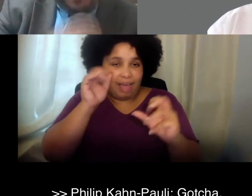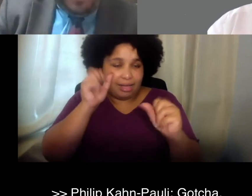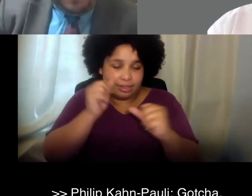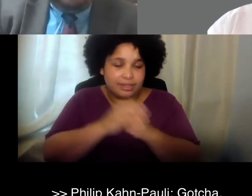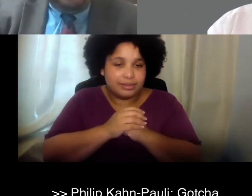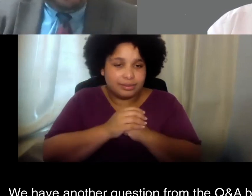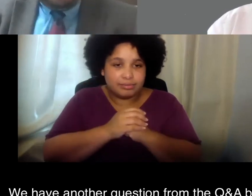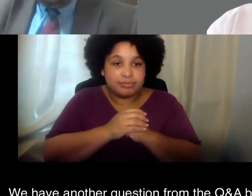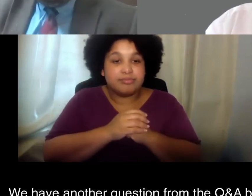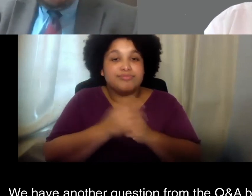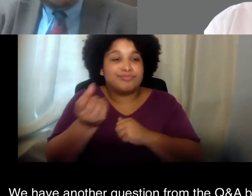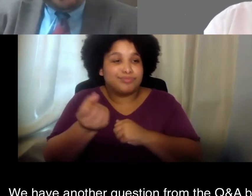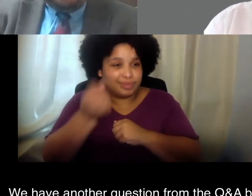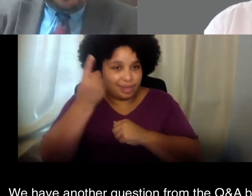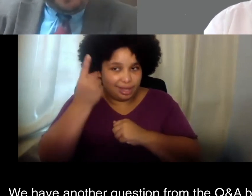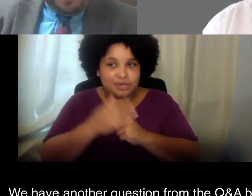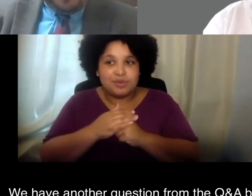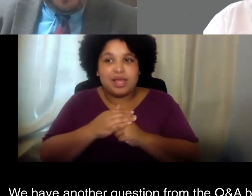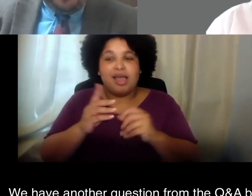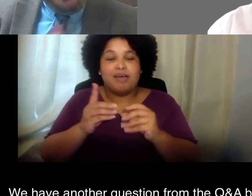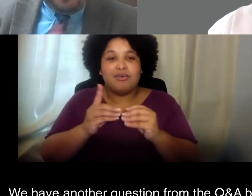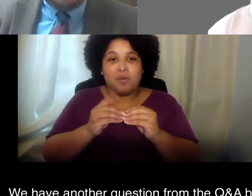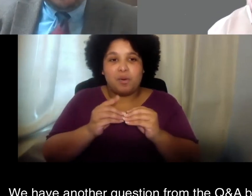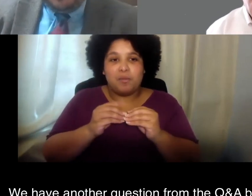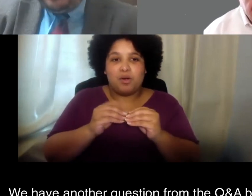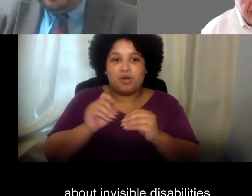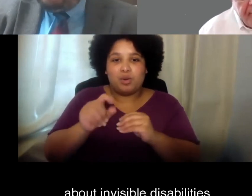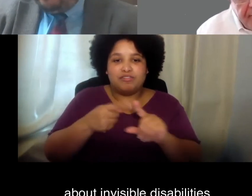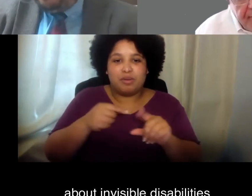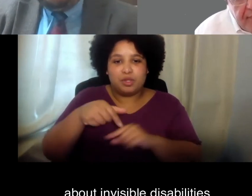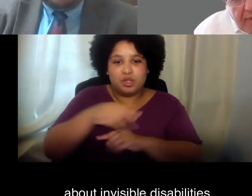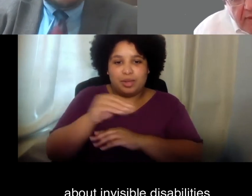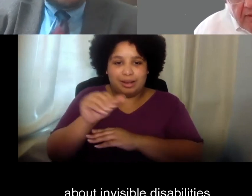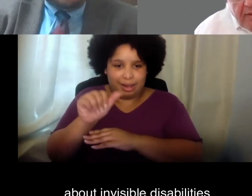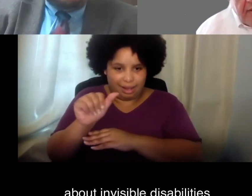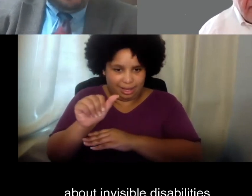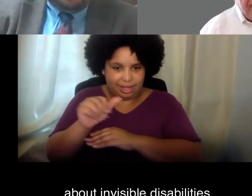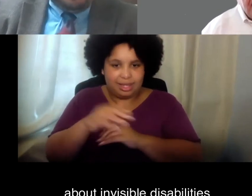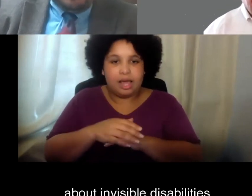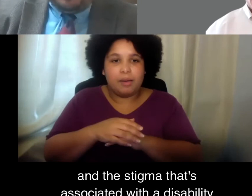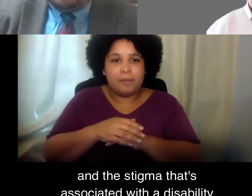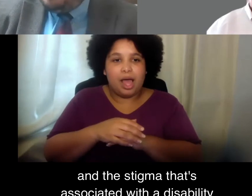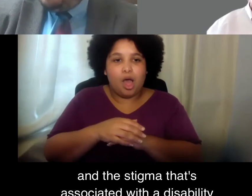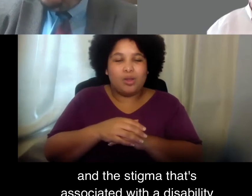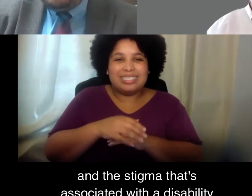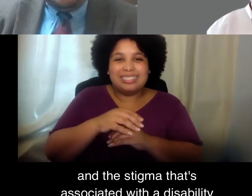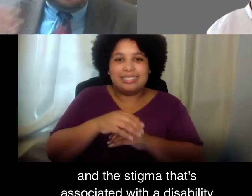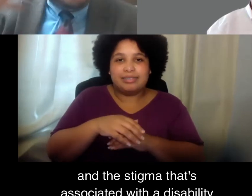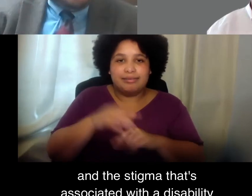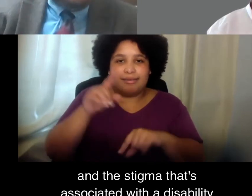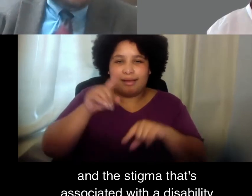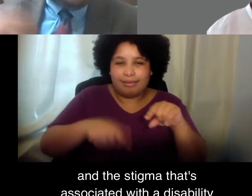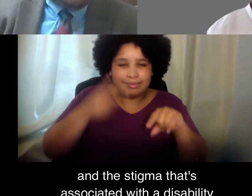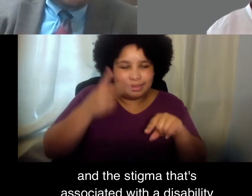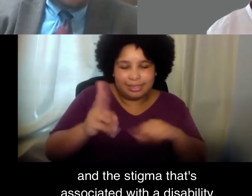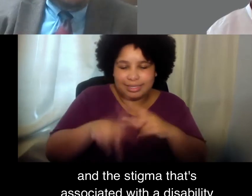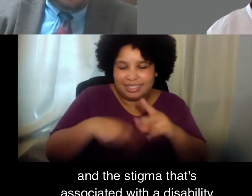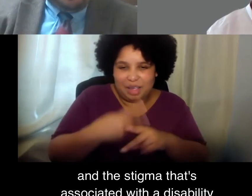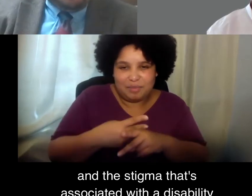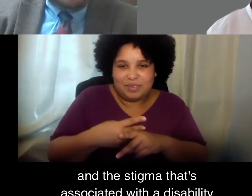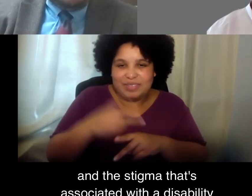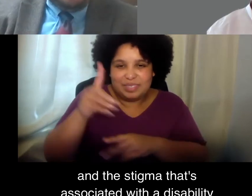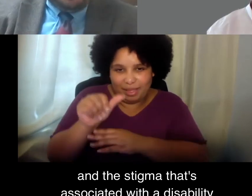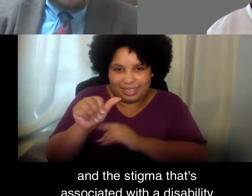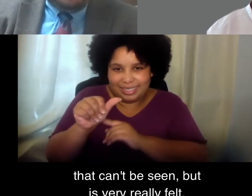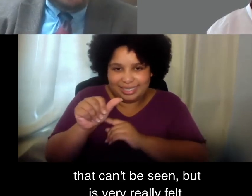Gotcha. We have another question from the Q&A box about invisible disabilities and the stigma that's associated with